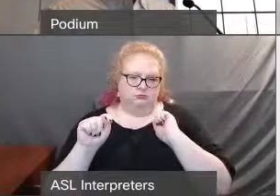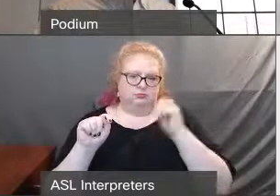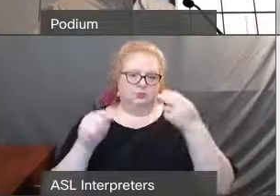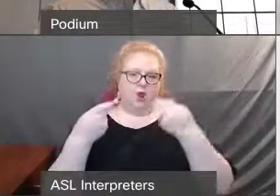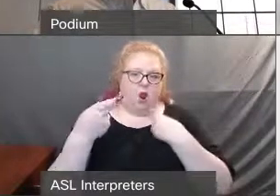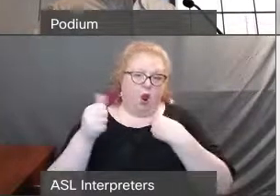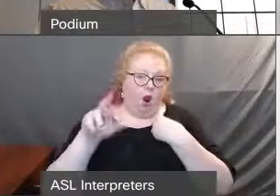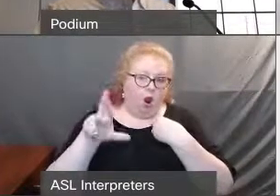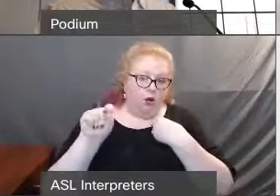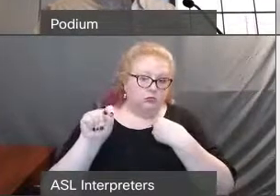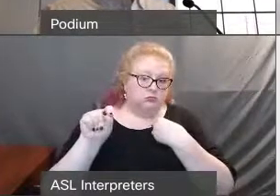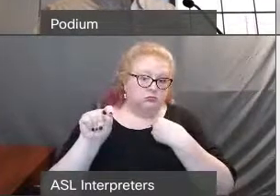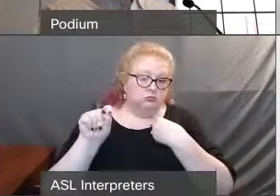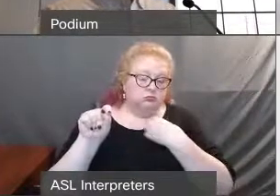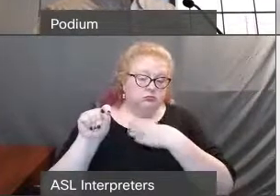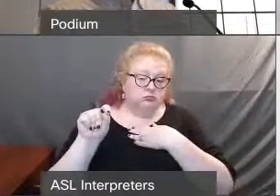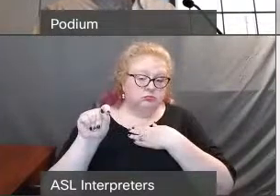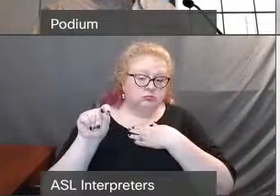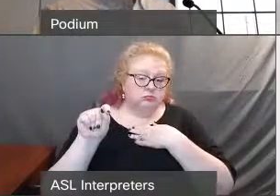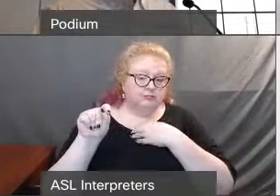Hart?